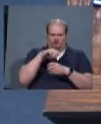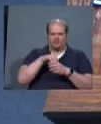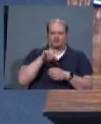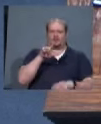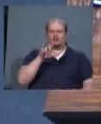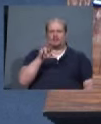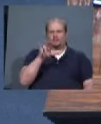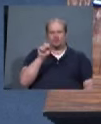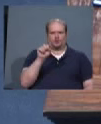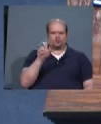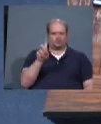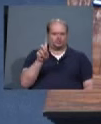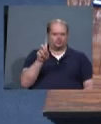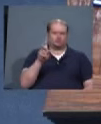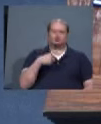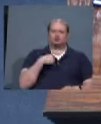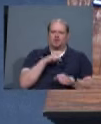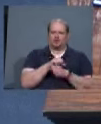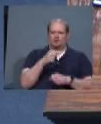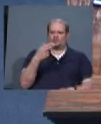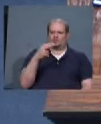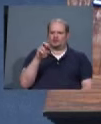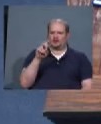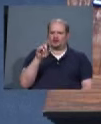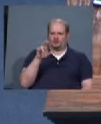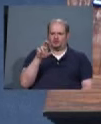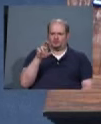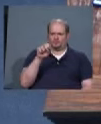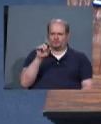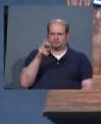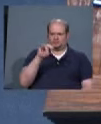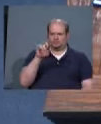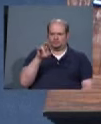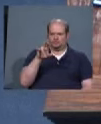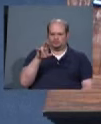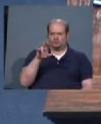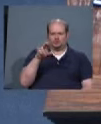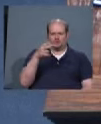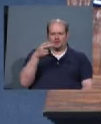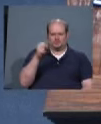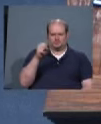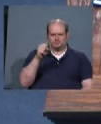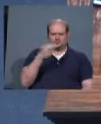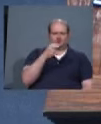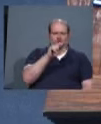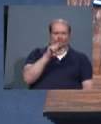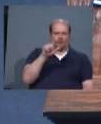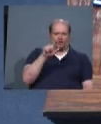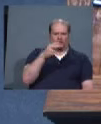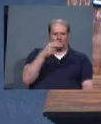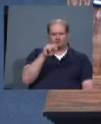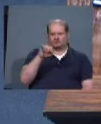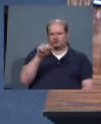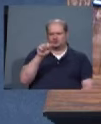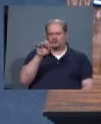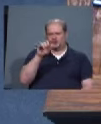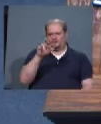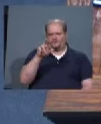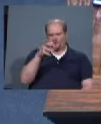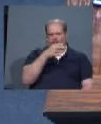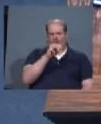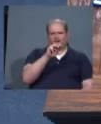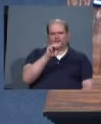school district. I've worked at Henderson Junior High, at Hall High School, at J.A. Fair High School, as well as Mann